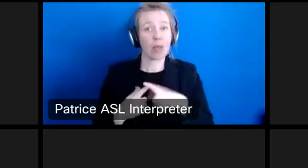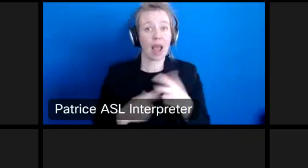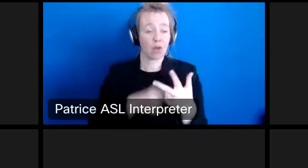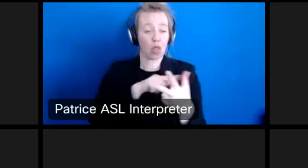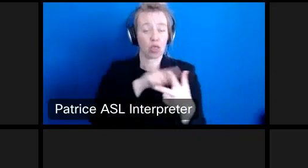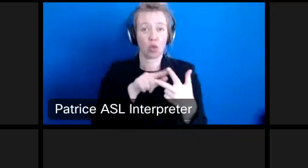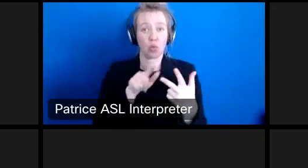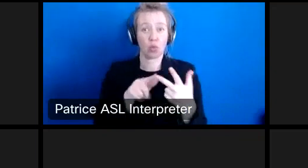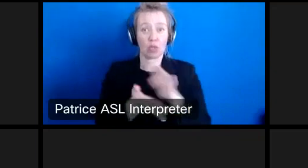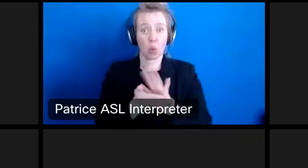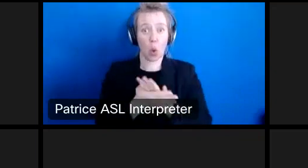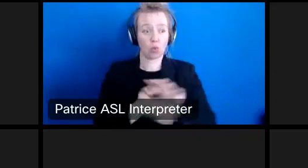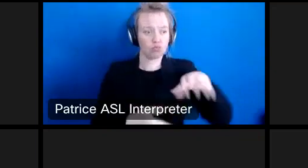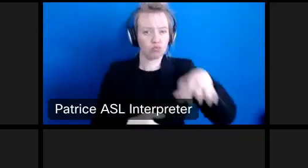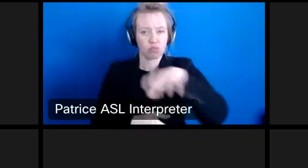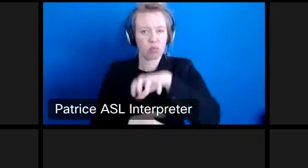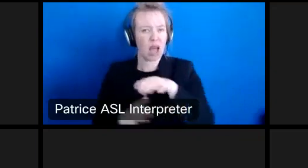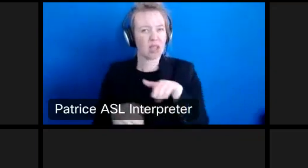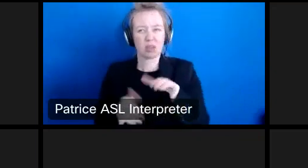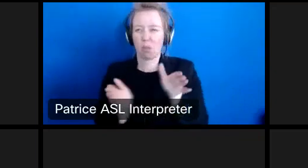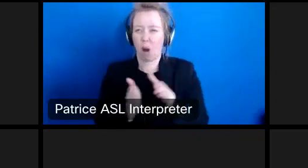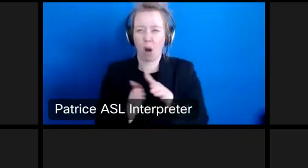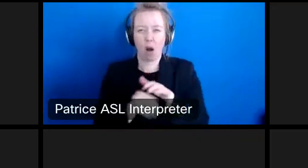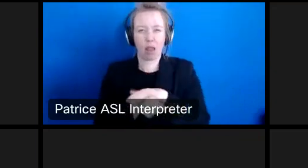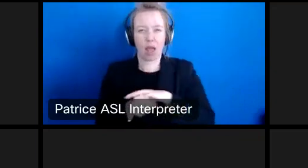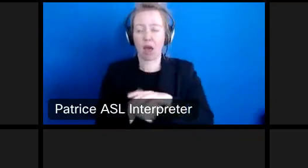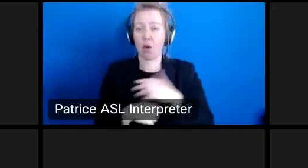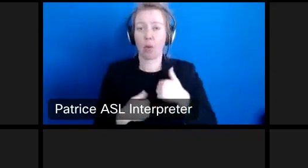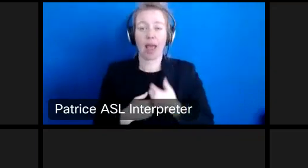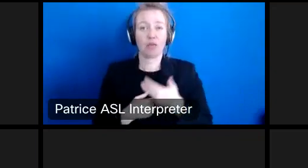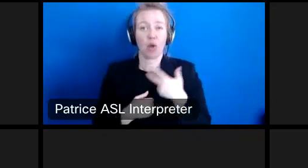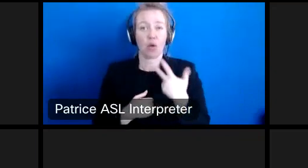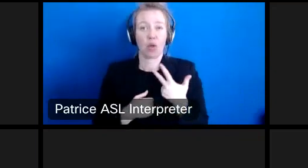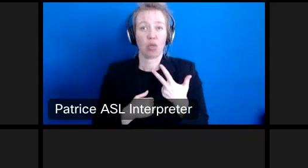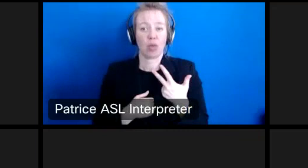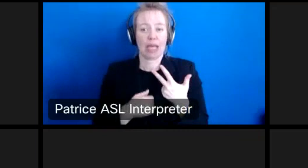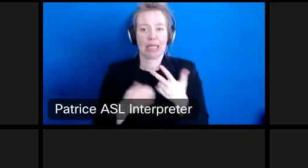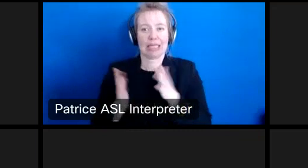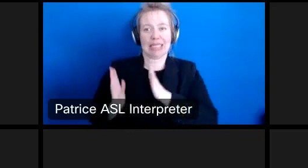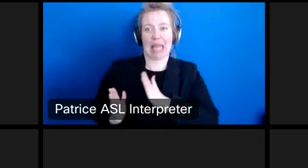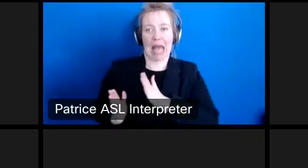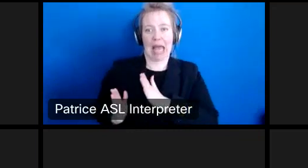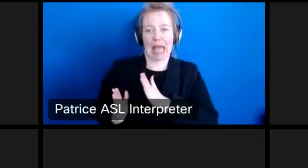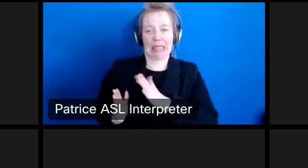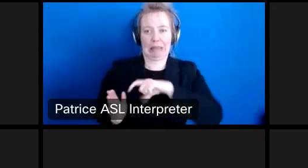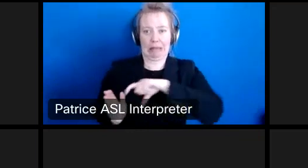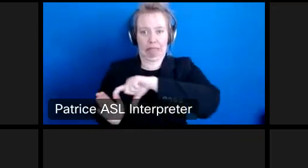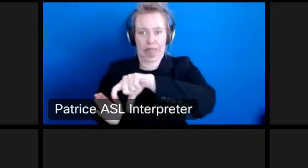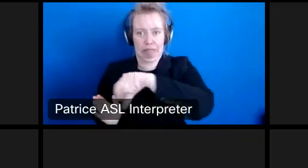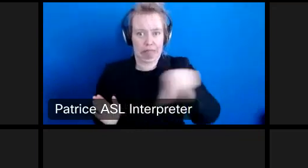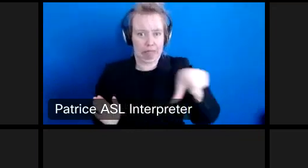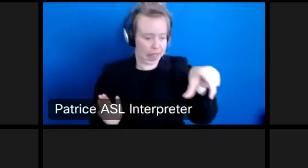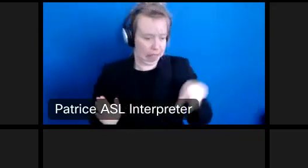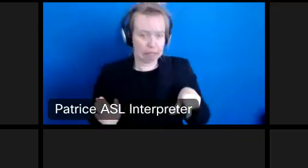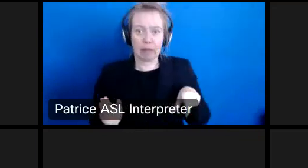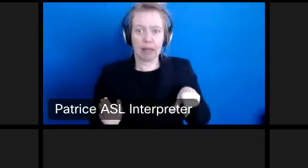area. We have 3 blocks, 3 sides of a block, a U shape, for lack of a better word, that is